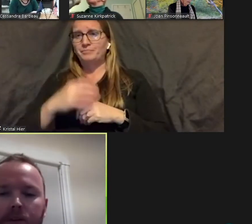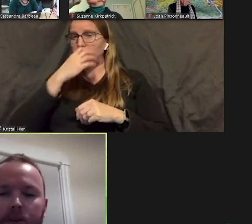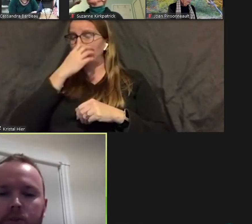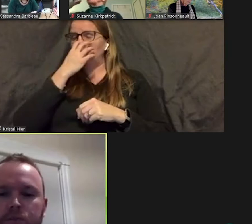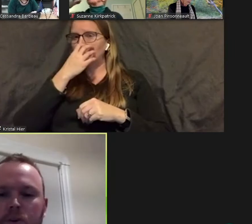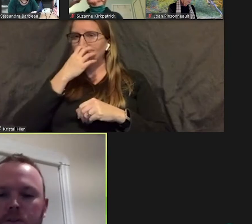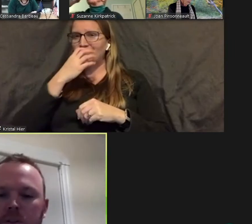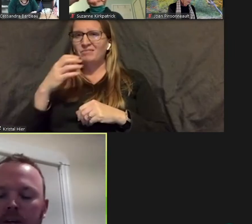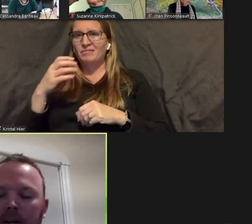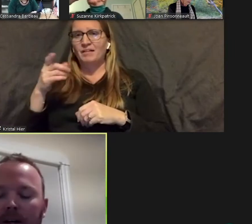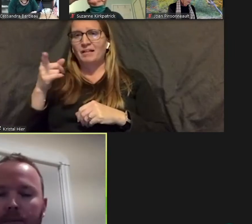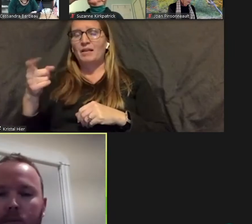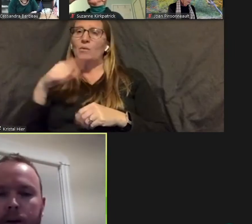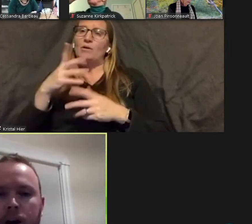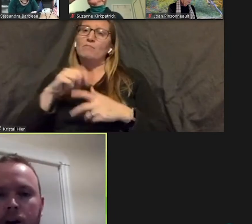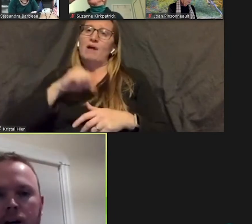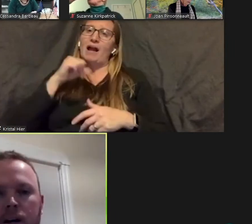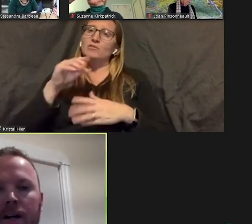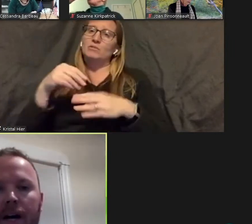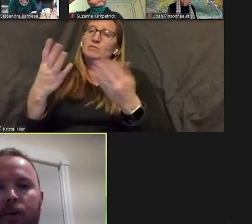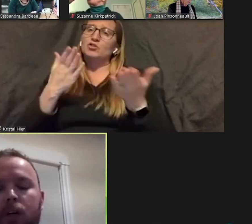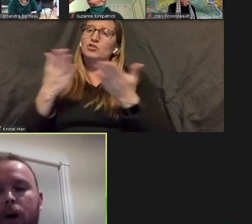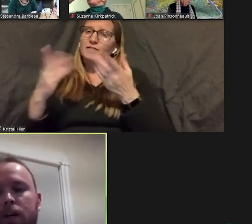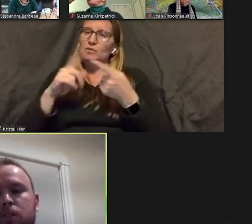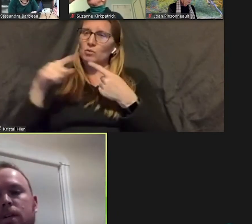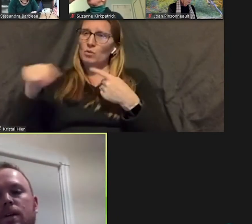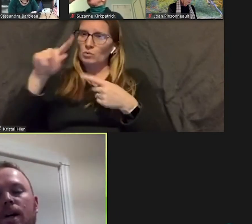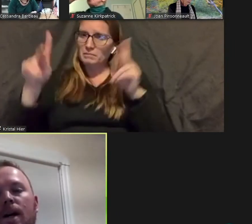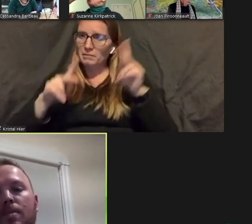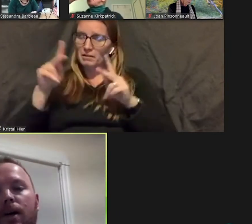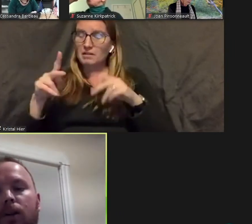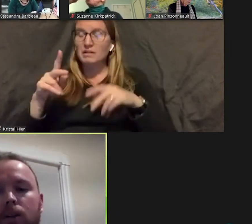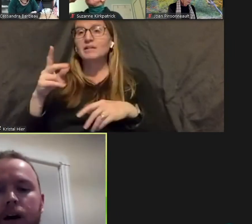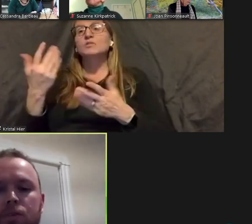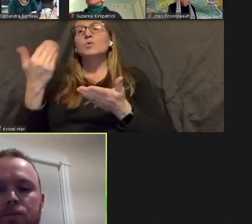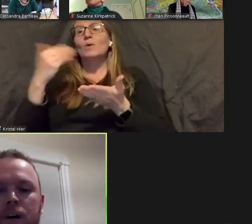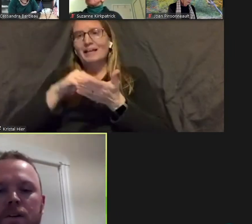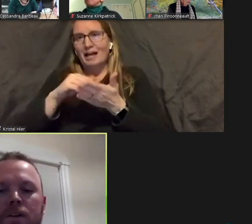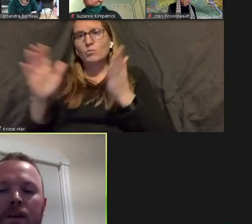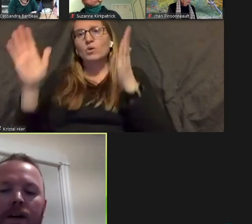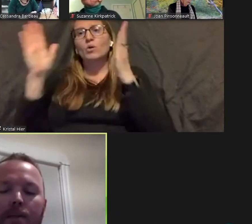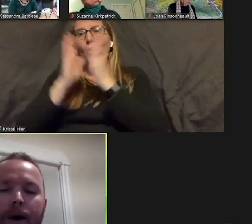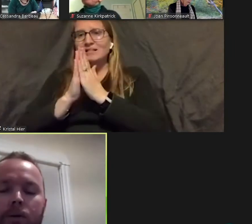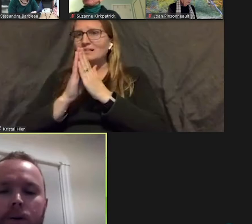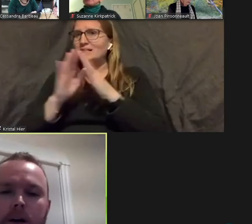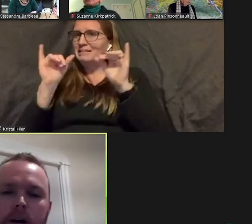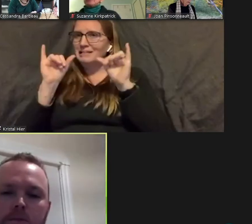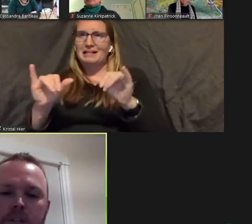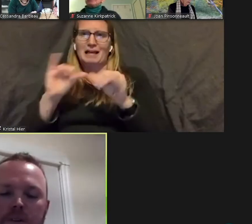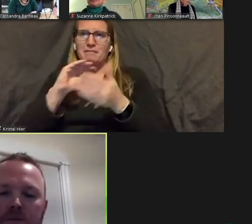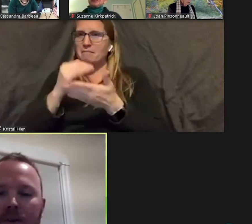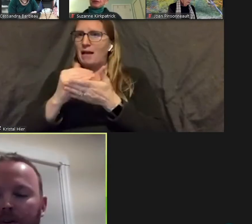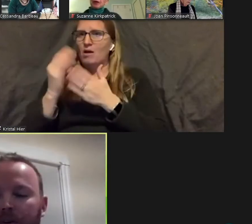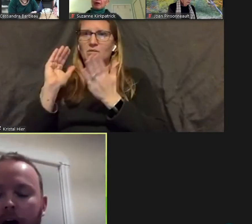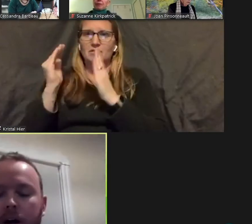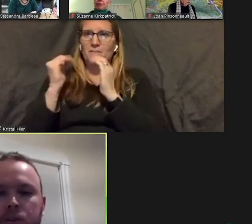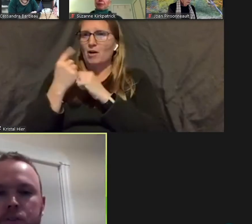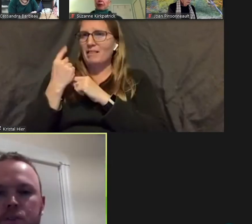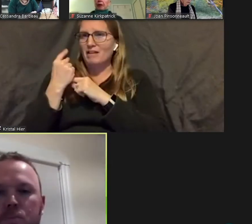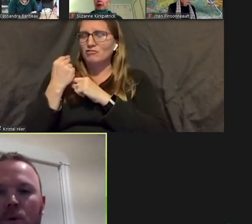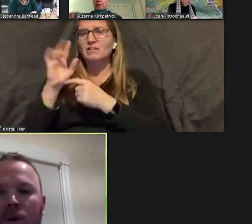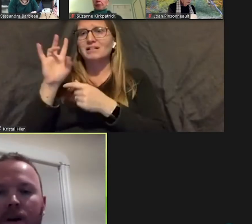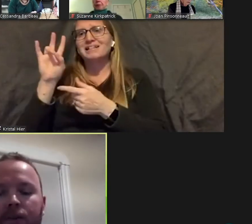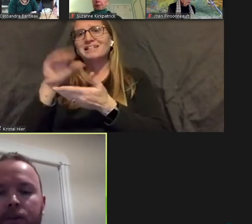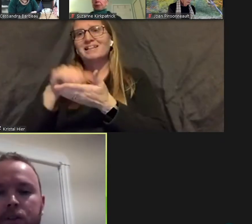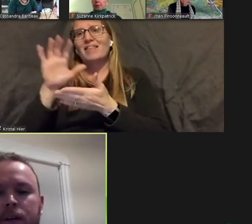proud to be able to serve those folks. We are again requesting a level funded amount of